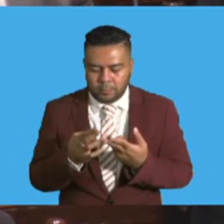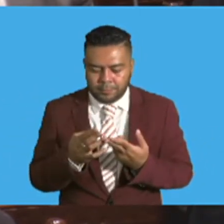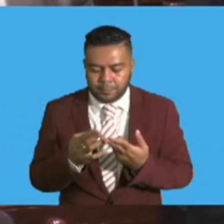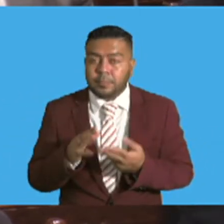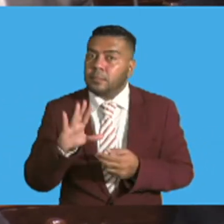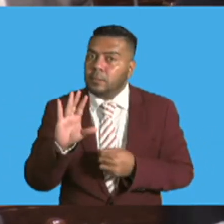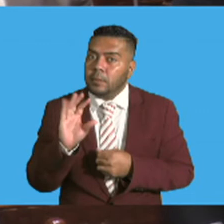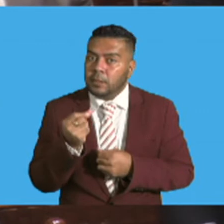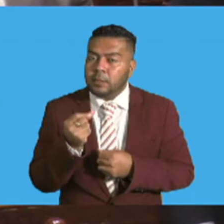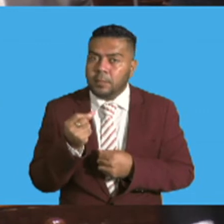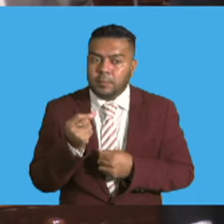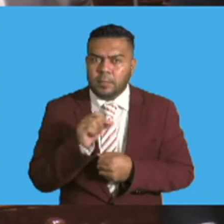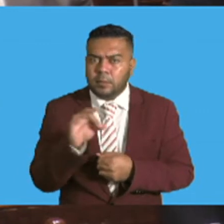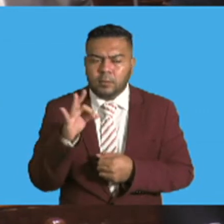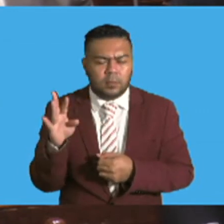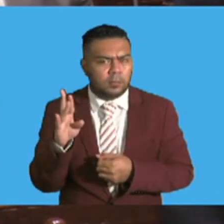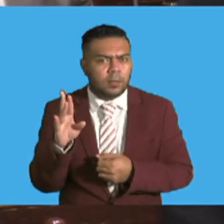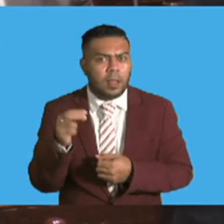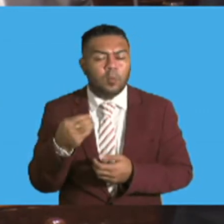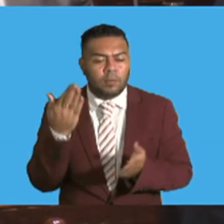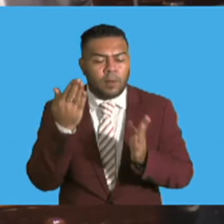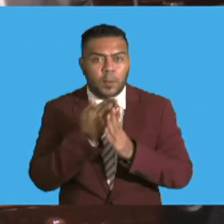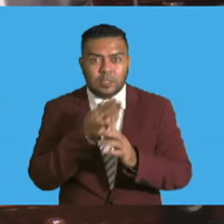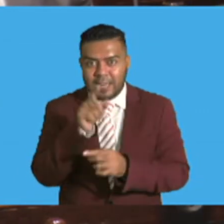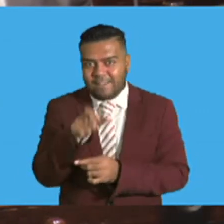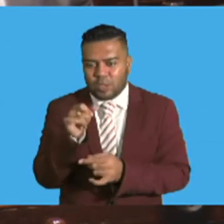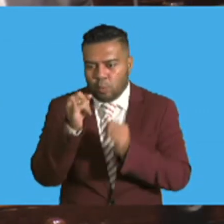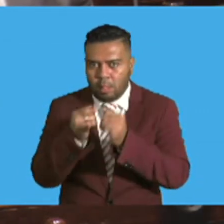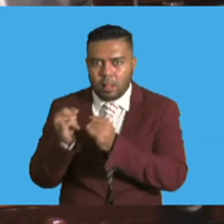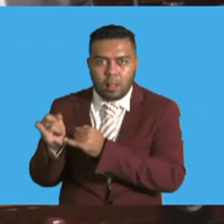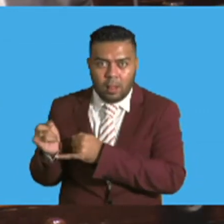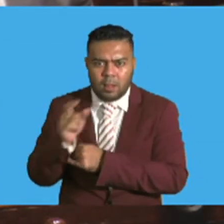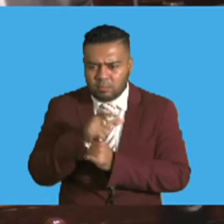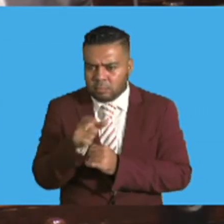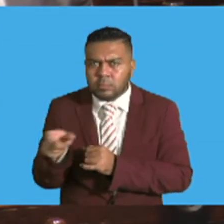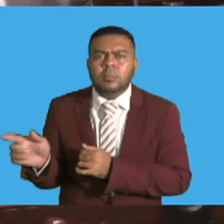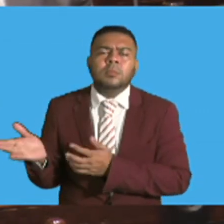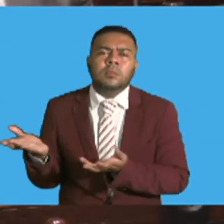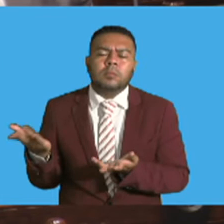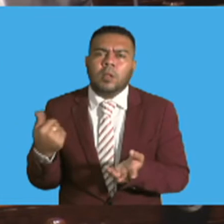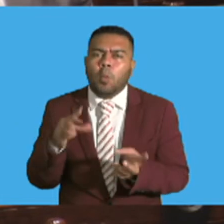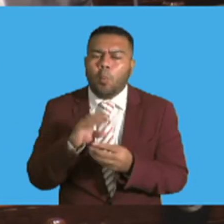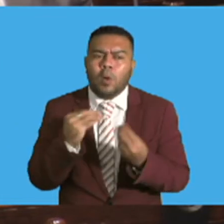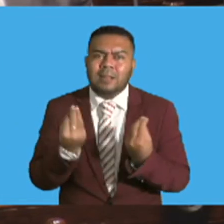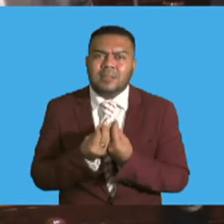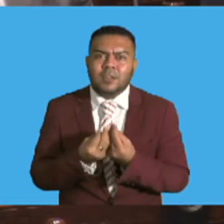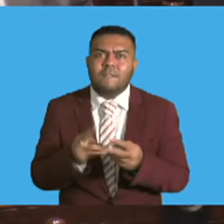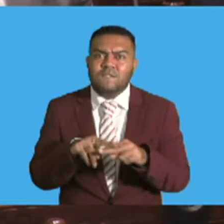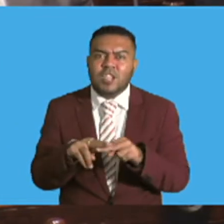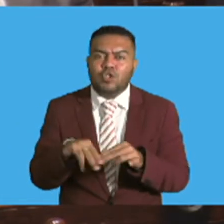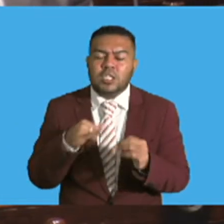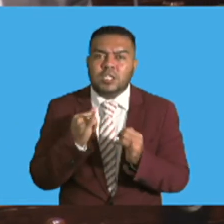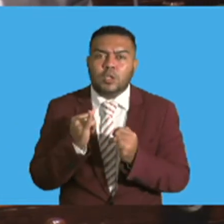some of them did not, we actually then also approached individuals. So, for example, organizations like the Fiji Institute